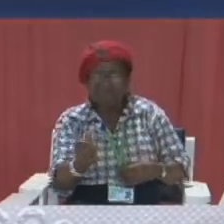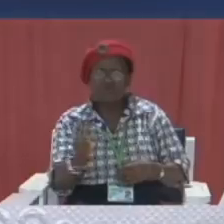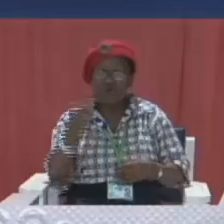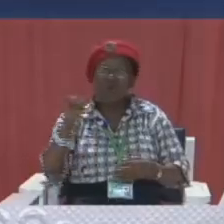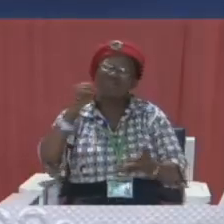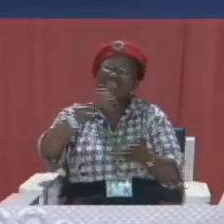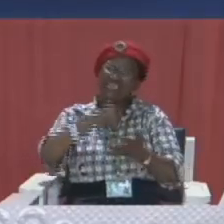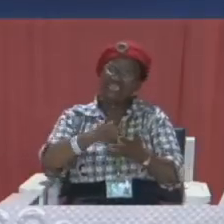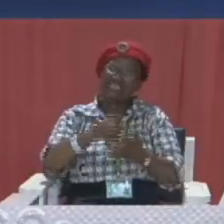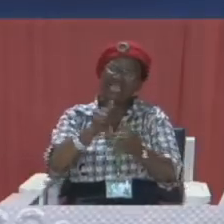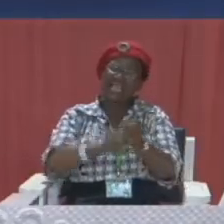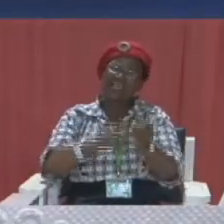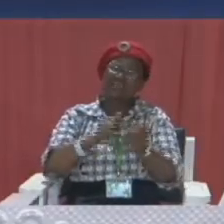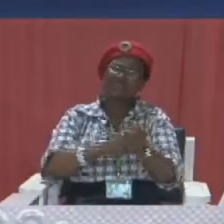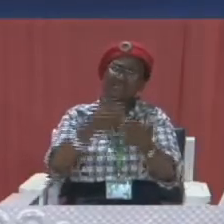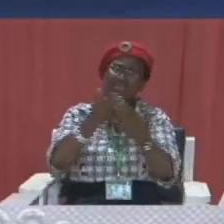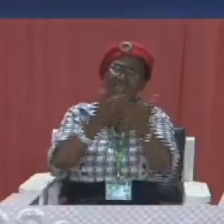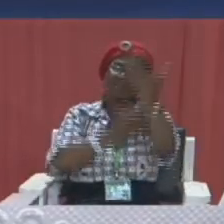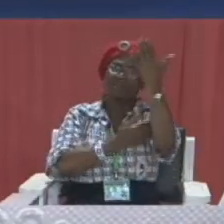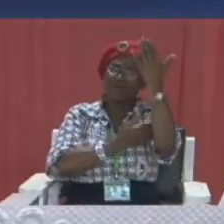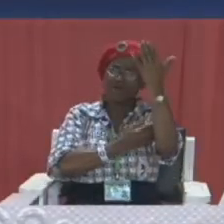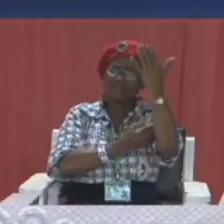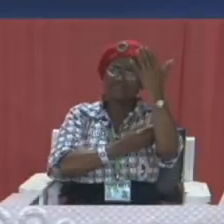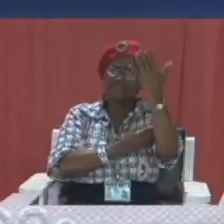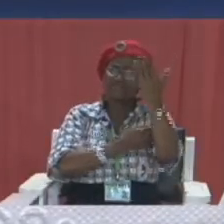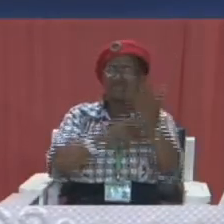Psalm 30 verse 5.